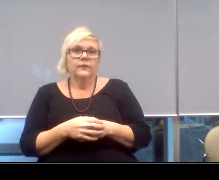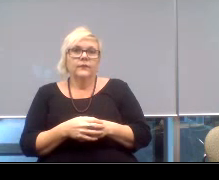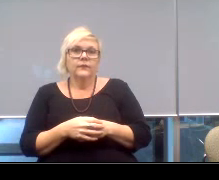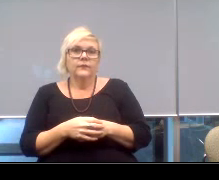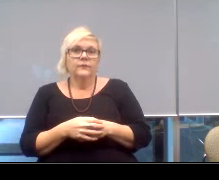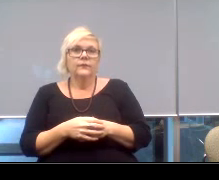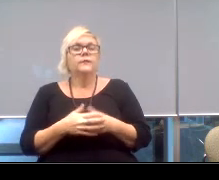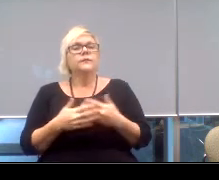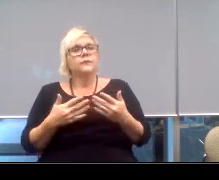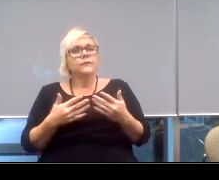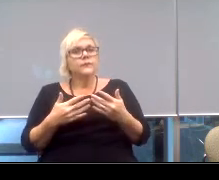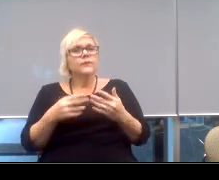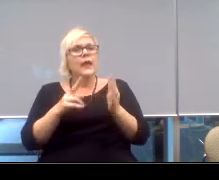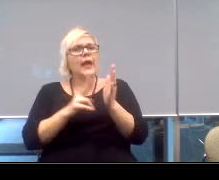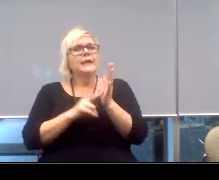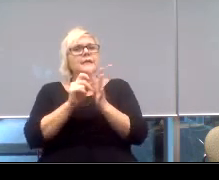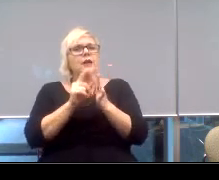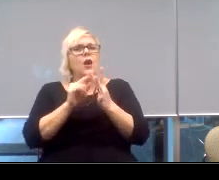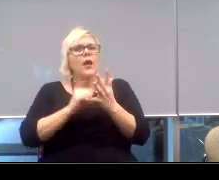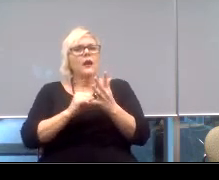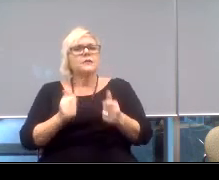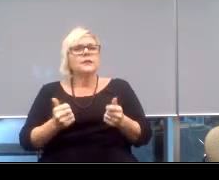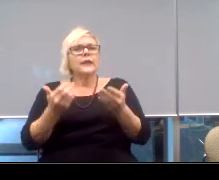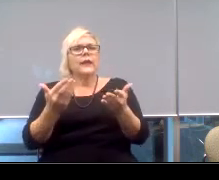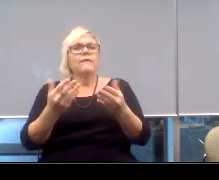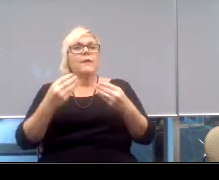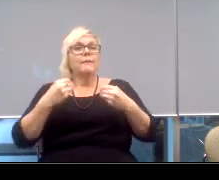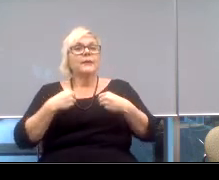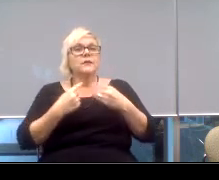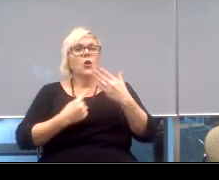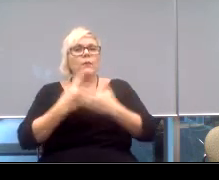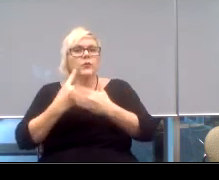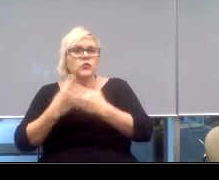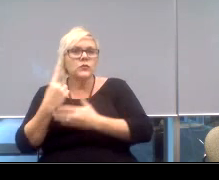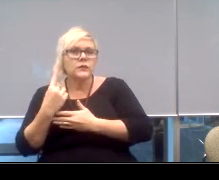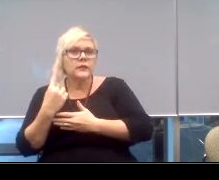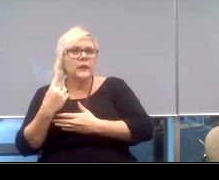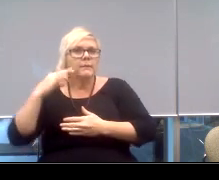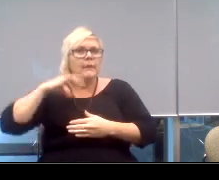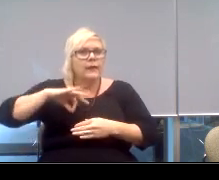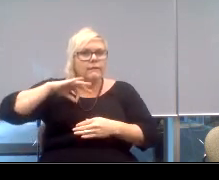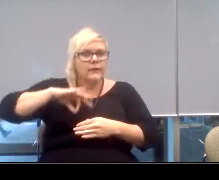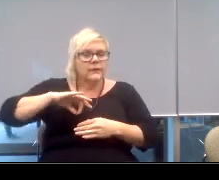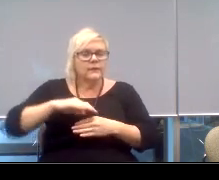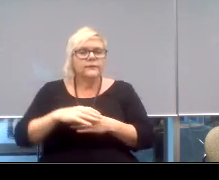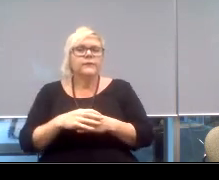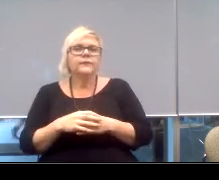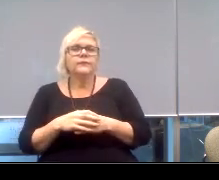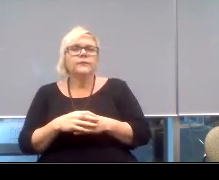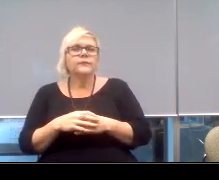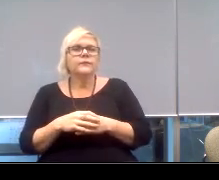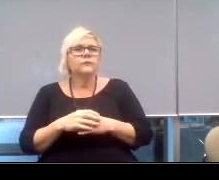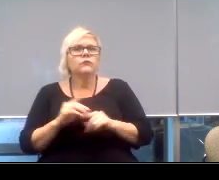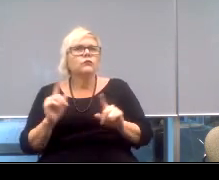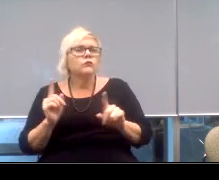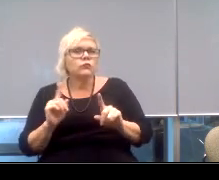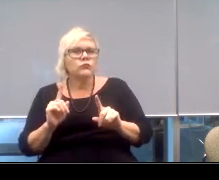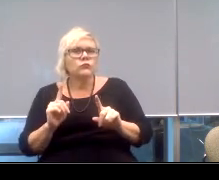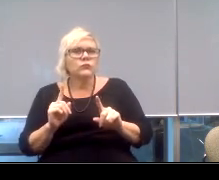All right, so what are the opportunities and the benefits for your business? Well, like any new initiative, there's quite a